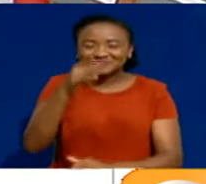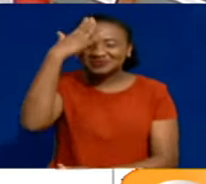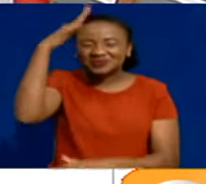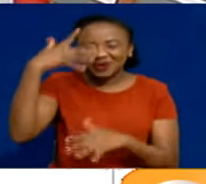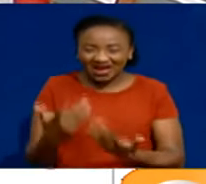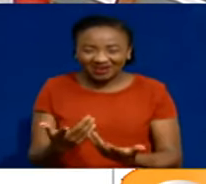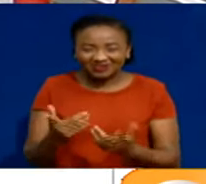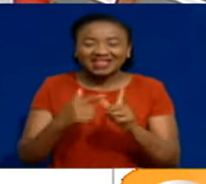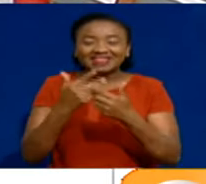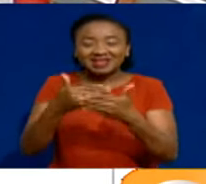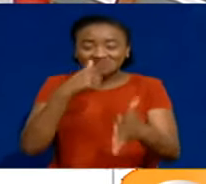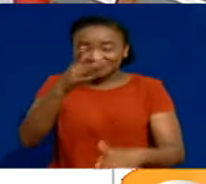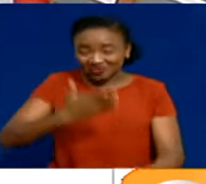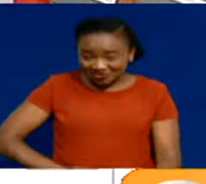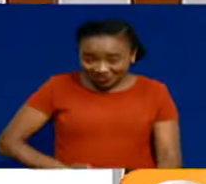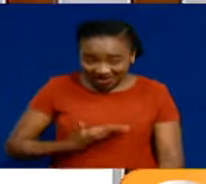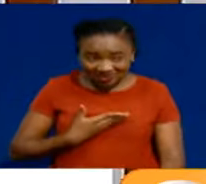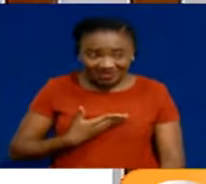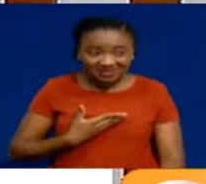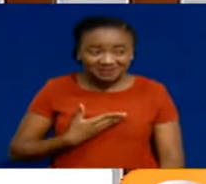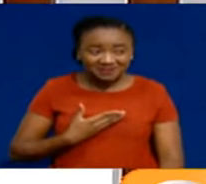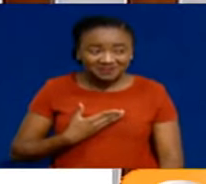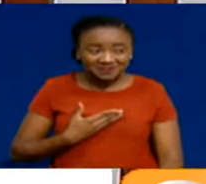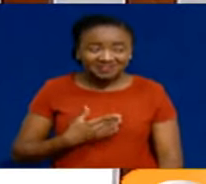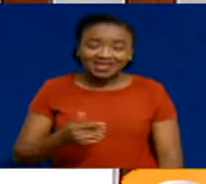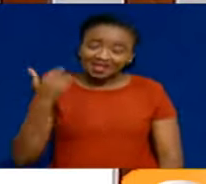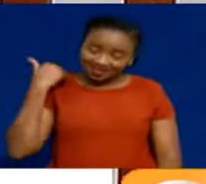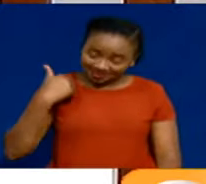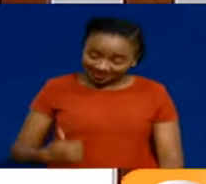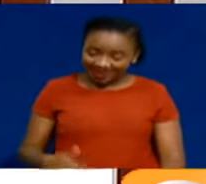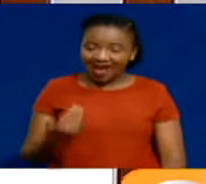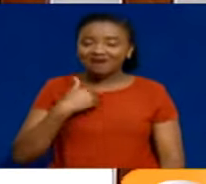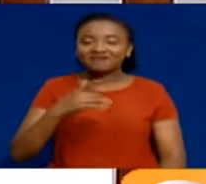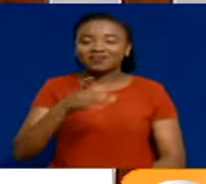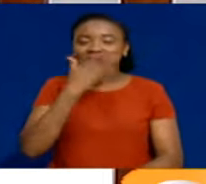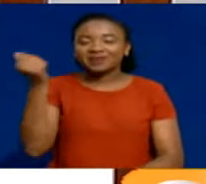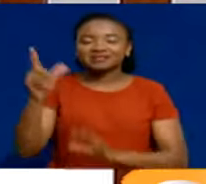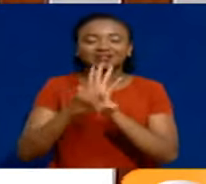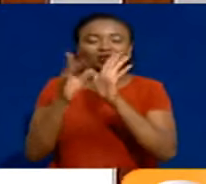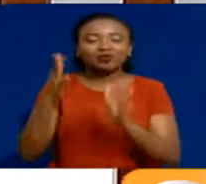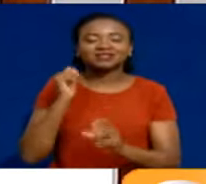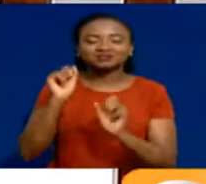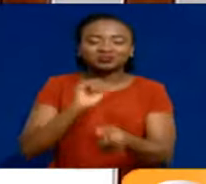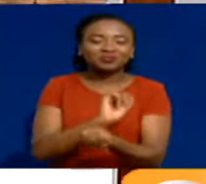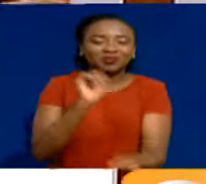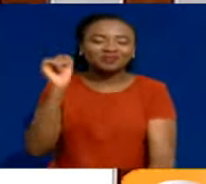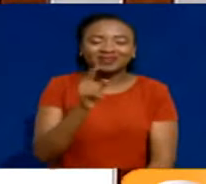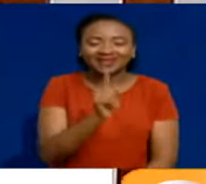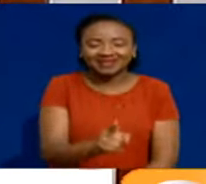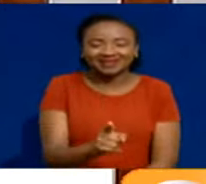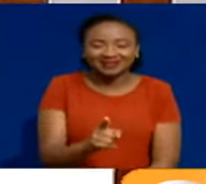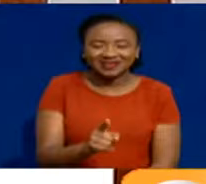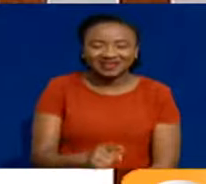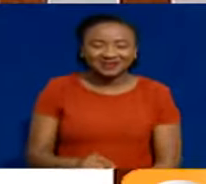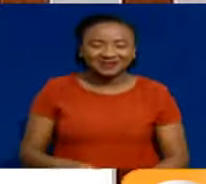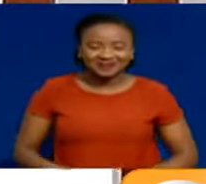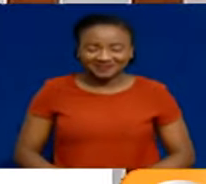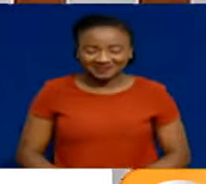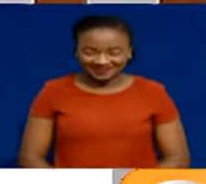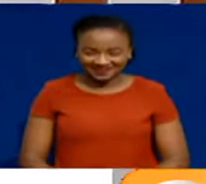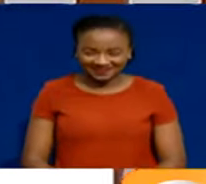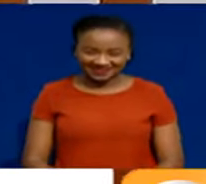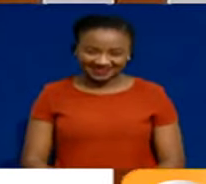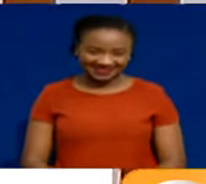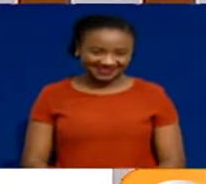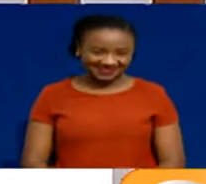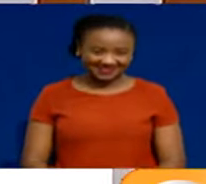before you get a lawyer, and the best lawyer who can bail you out is only Limudoga. Before you get Limudoga to bail you